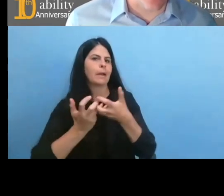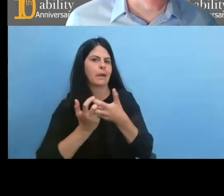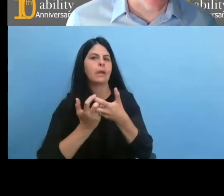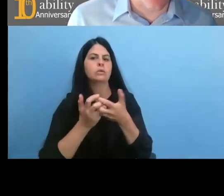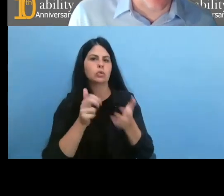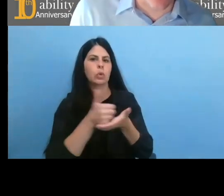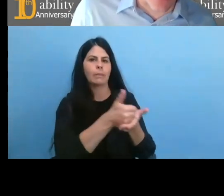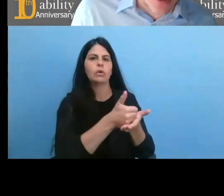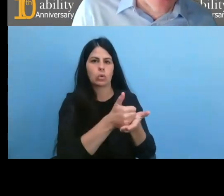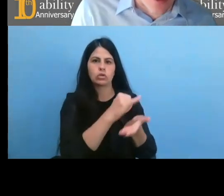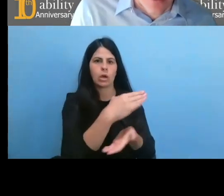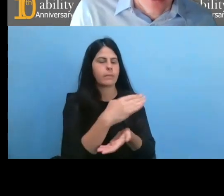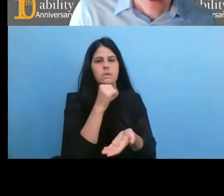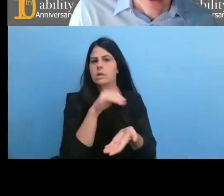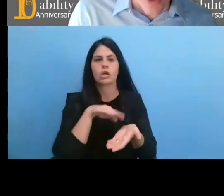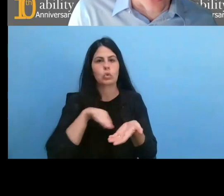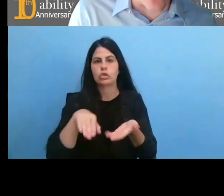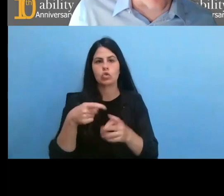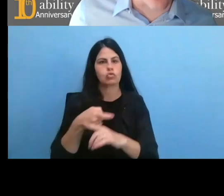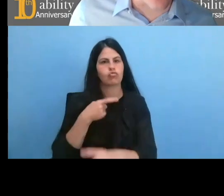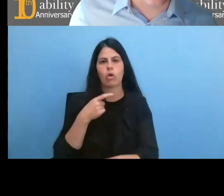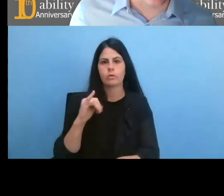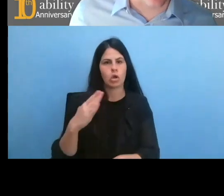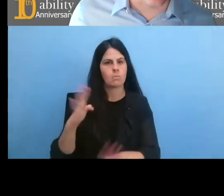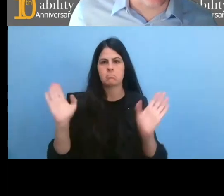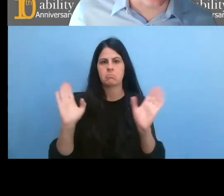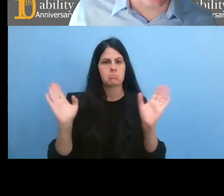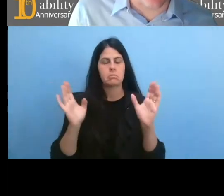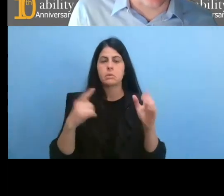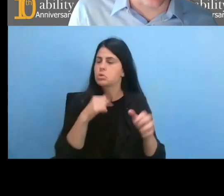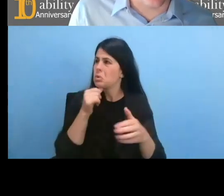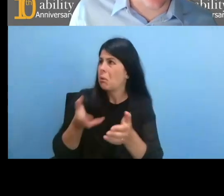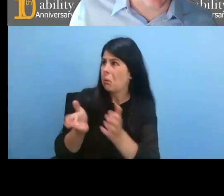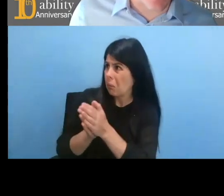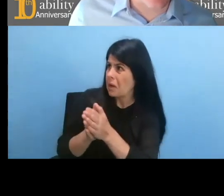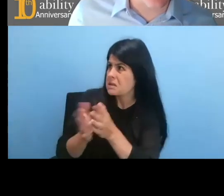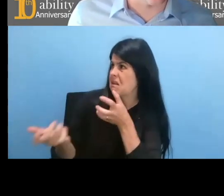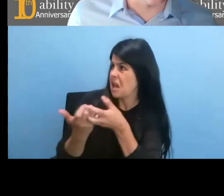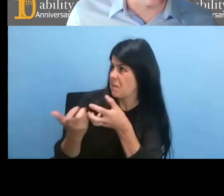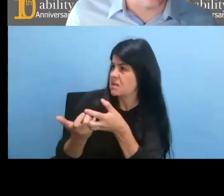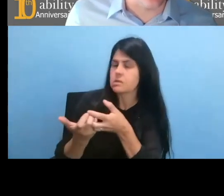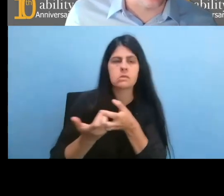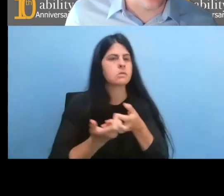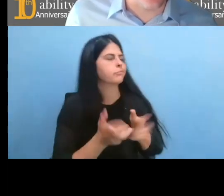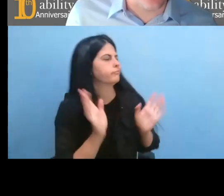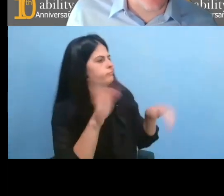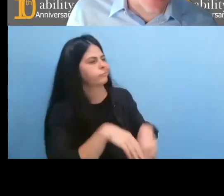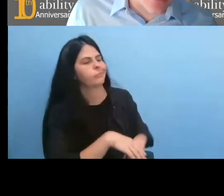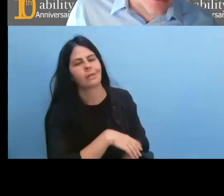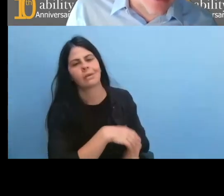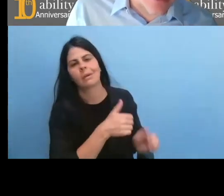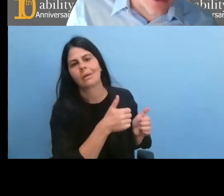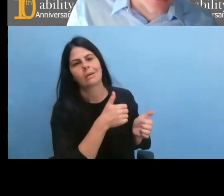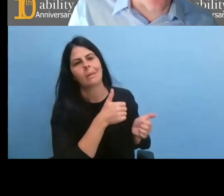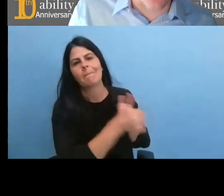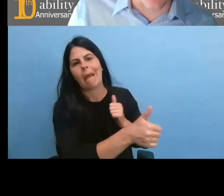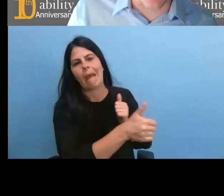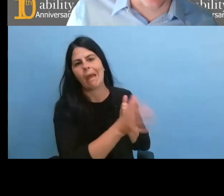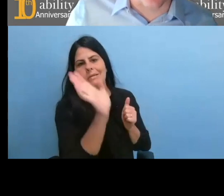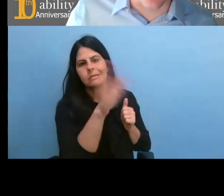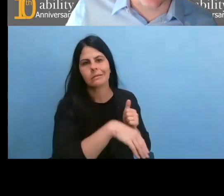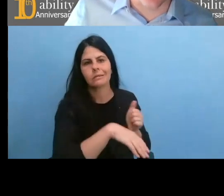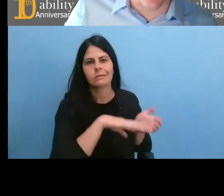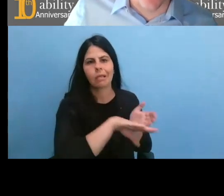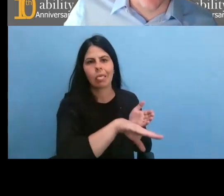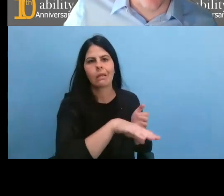excused from the job. So it's not that you request an accommodation and then you get a pass on those specific functions. It's here are the things